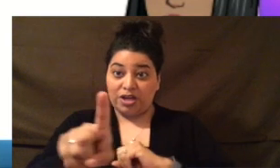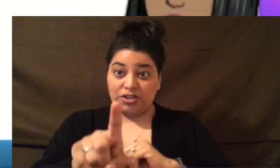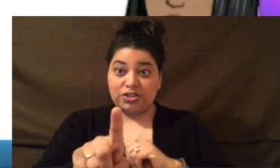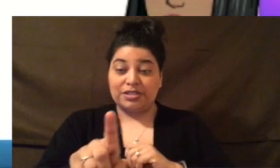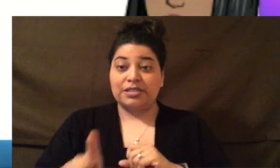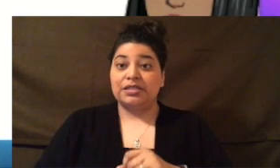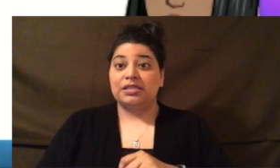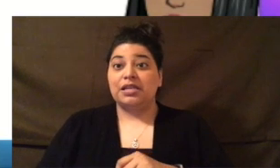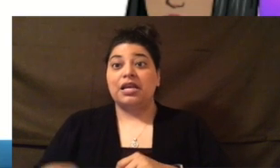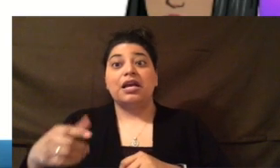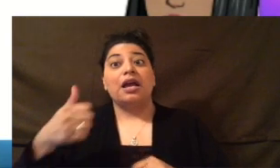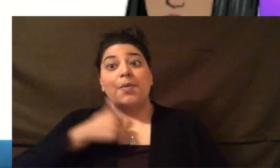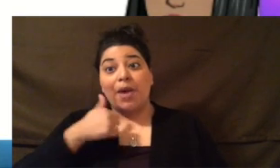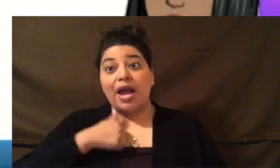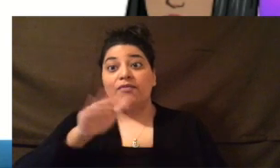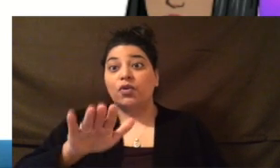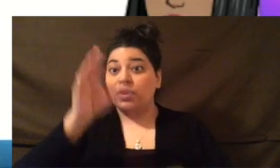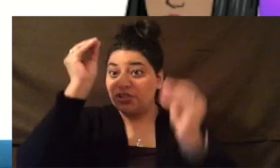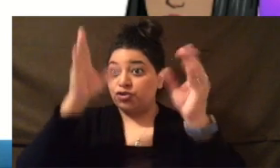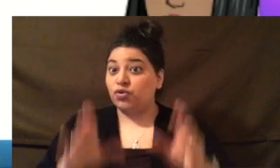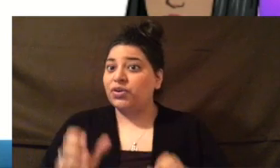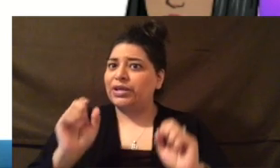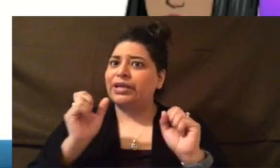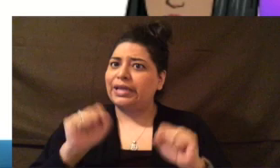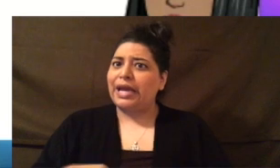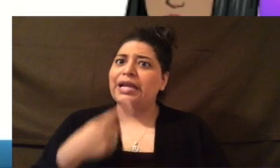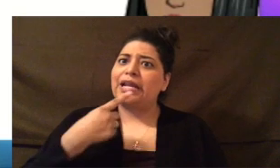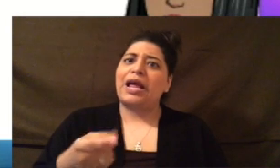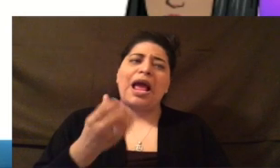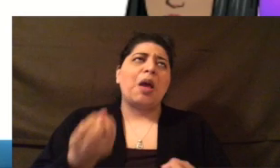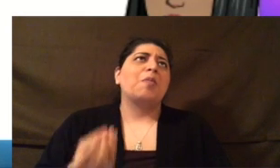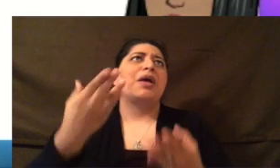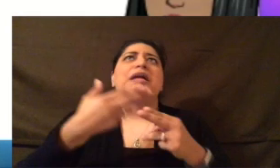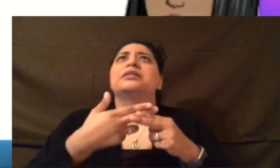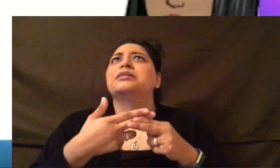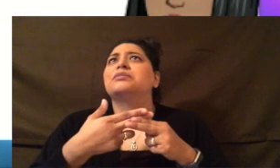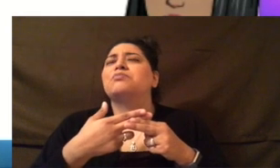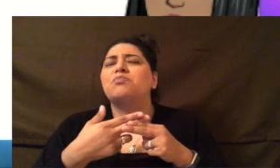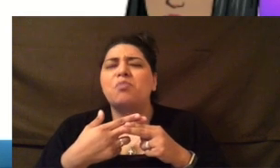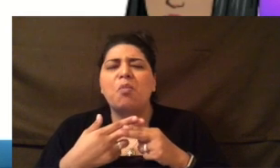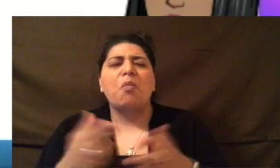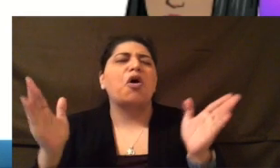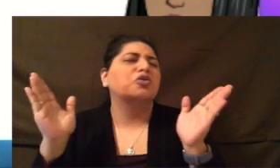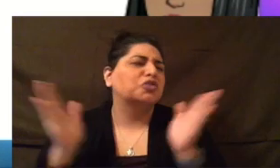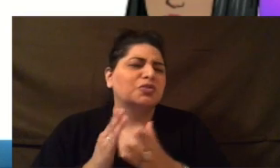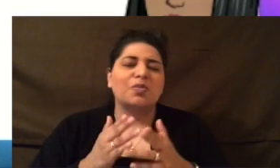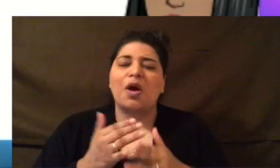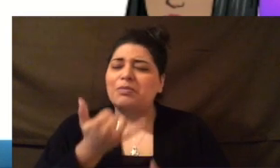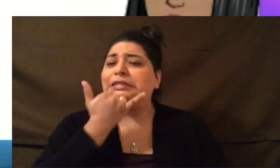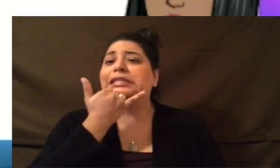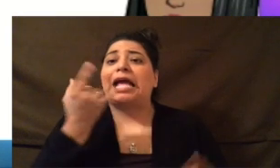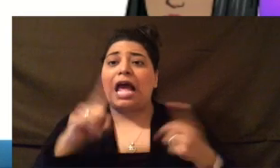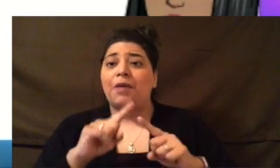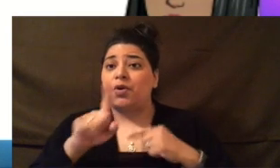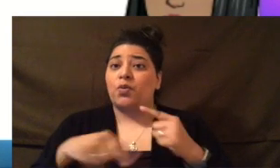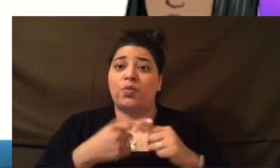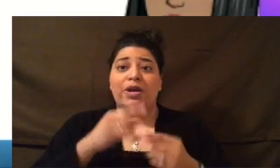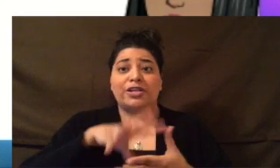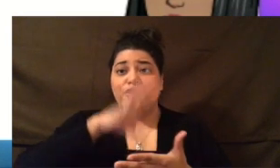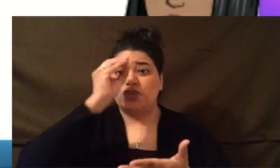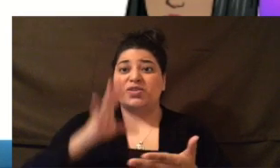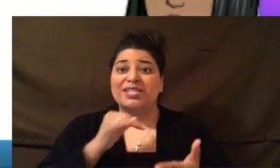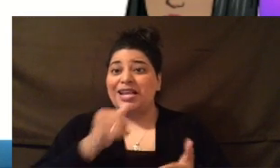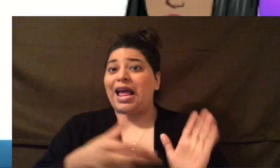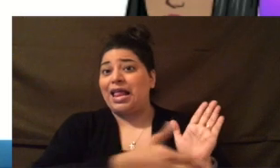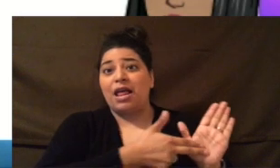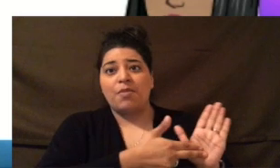way to interpret data, okay? Myself and your teacher can tell you how many small mistakes occur when kids do